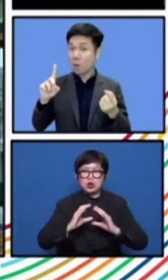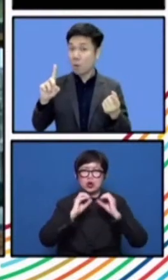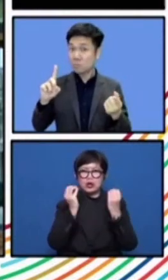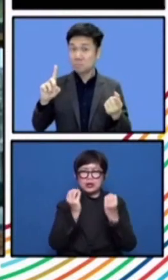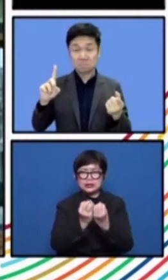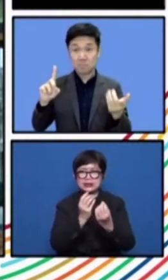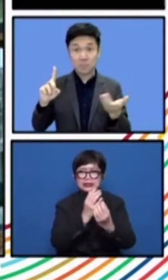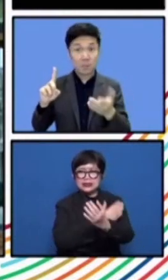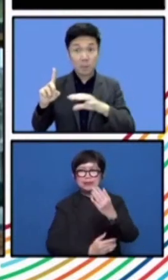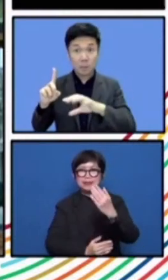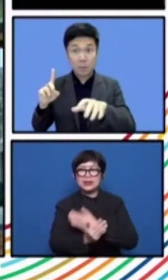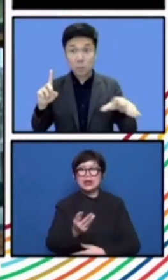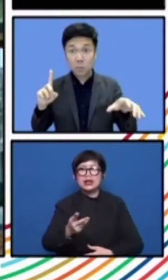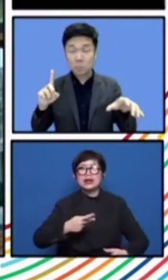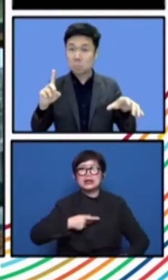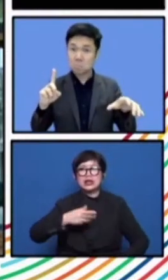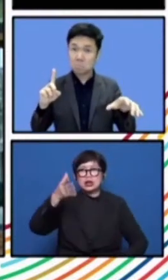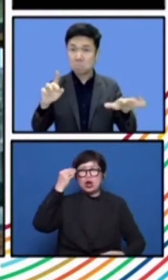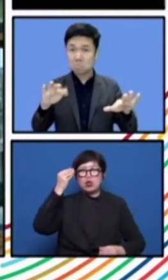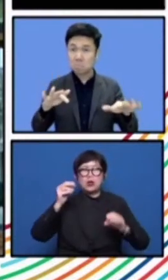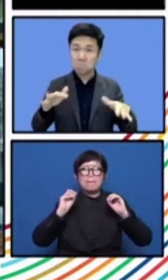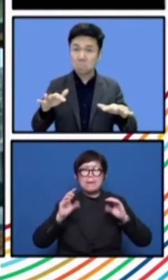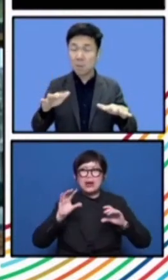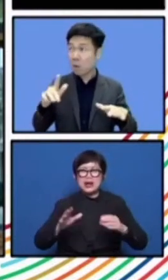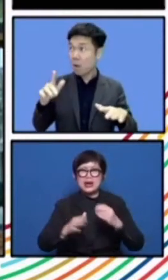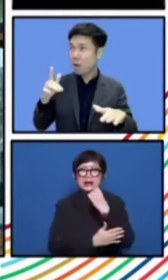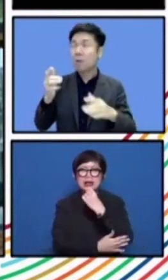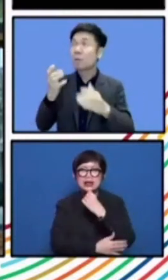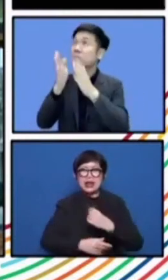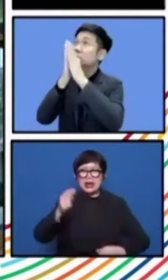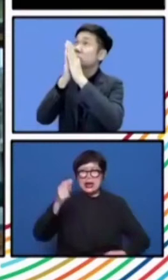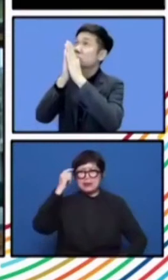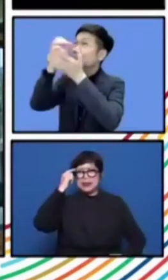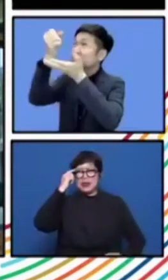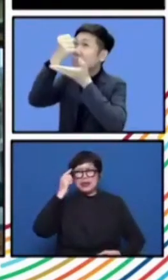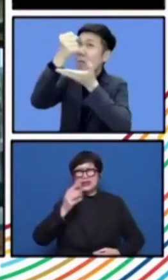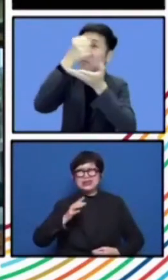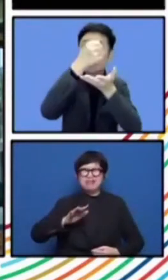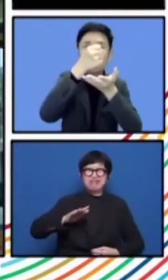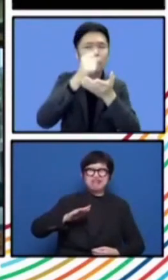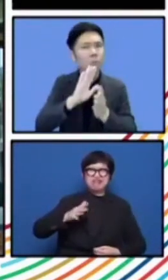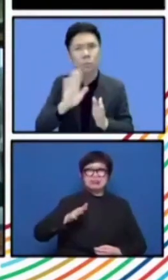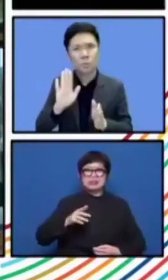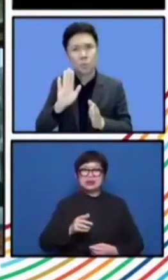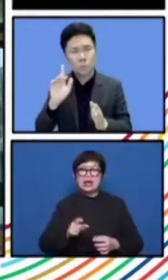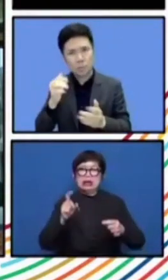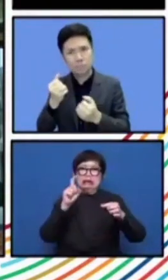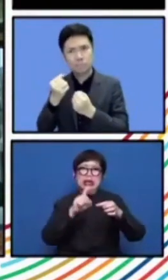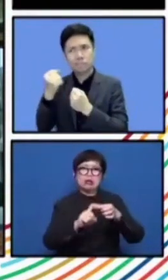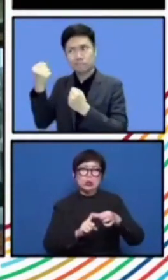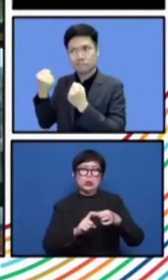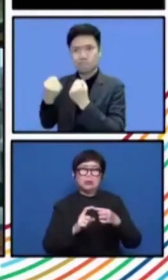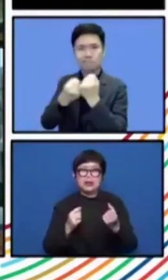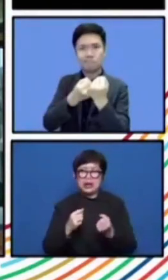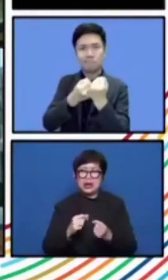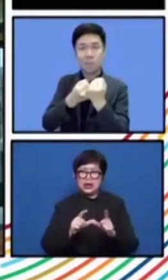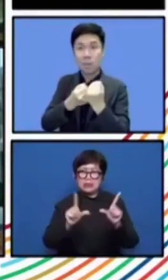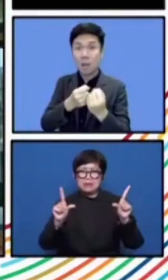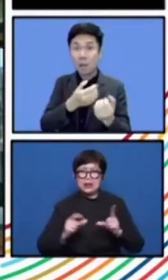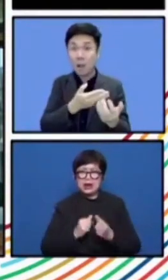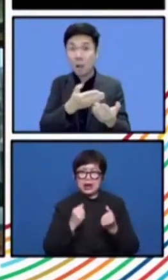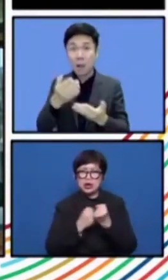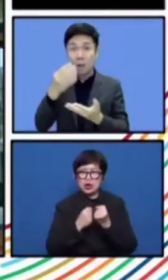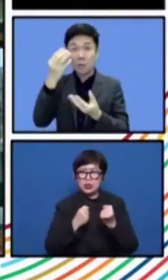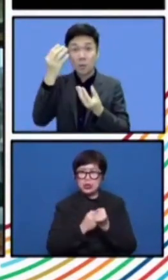countries somewhere depend on donor support as we thank you most of the donor not